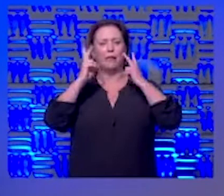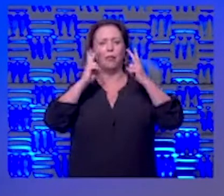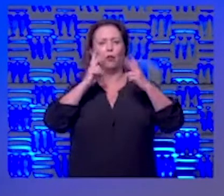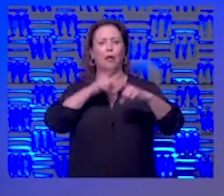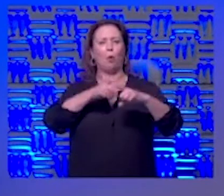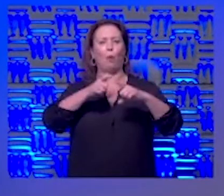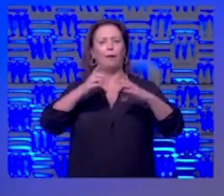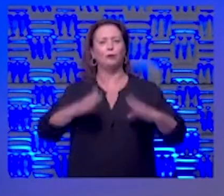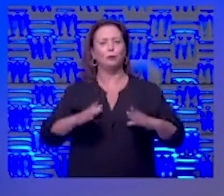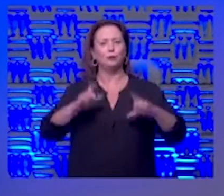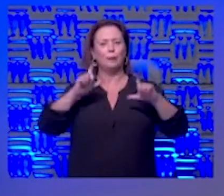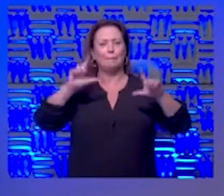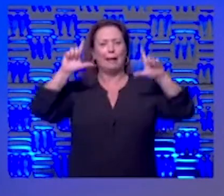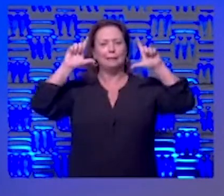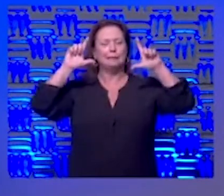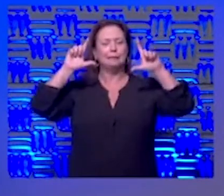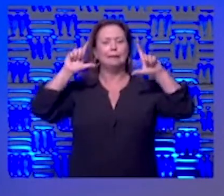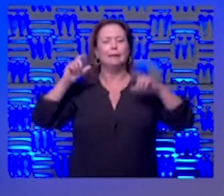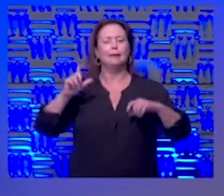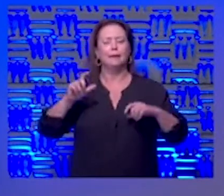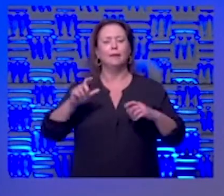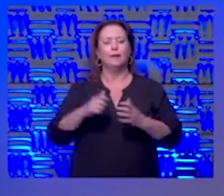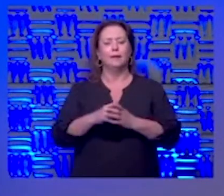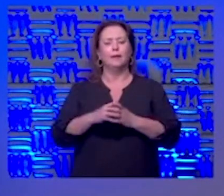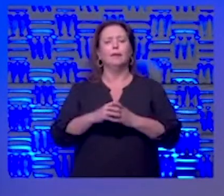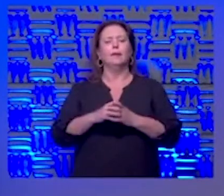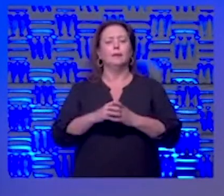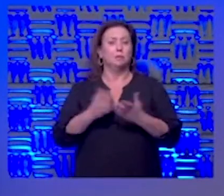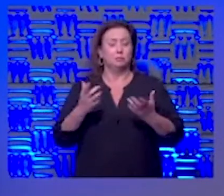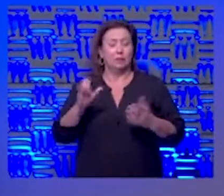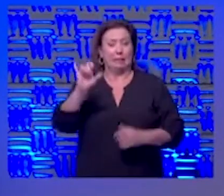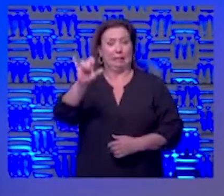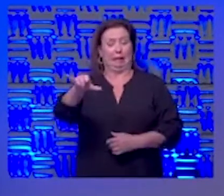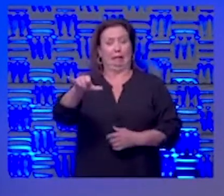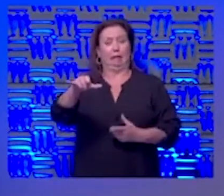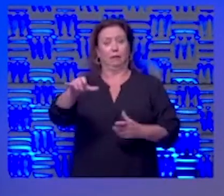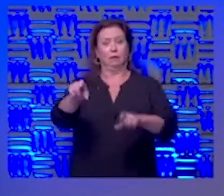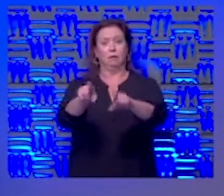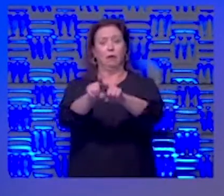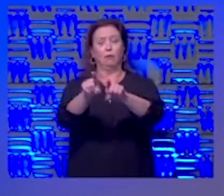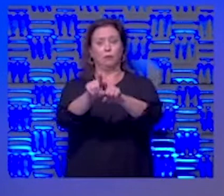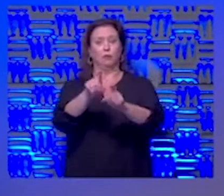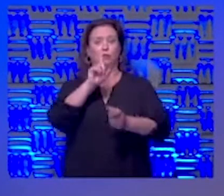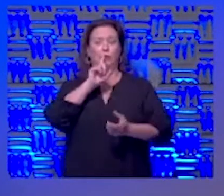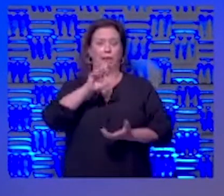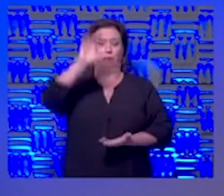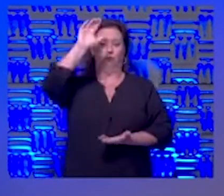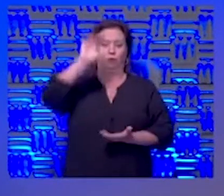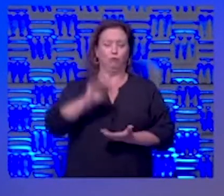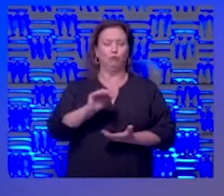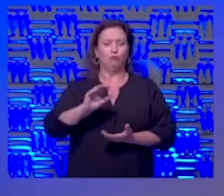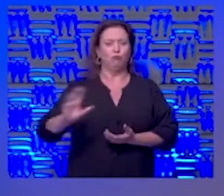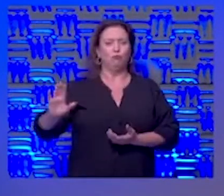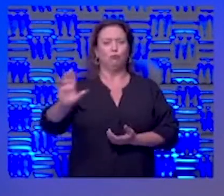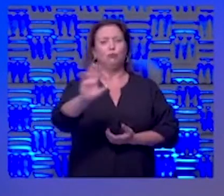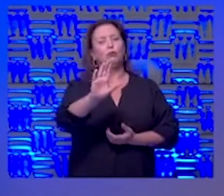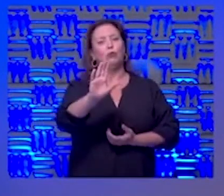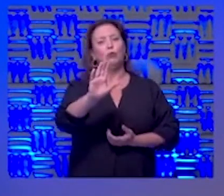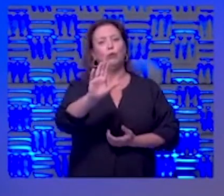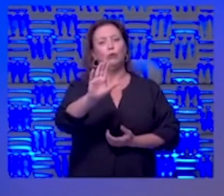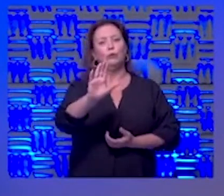that, as well as the mask, and that can also greatly reduce your